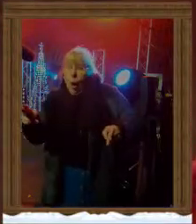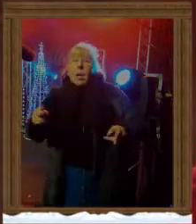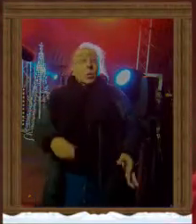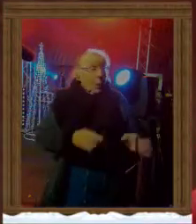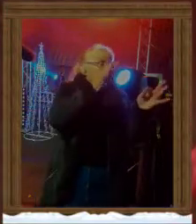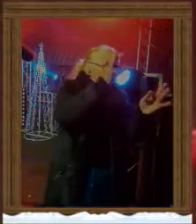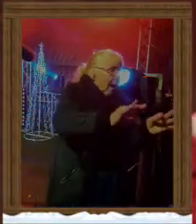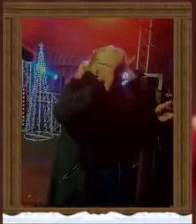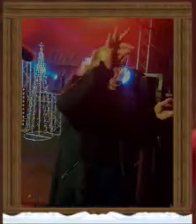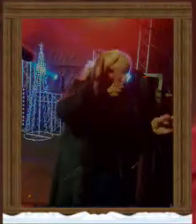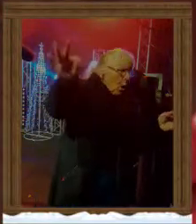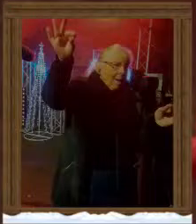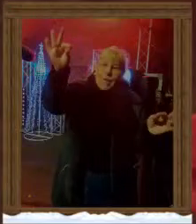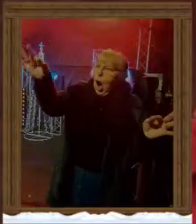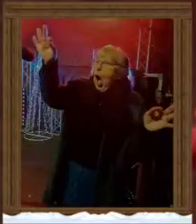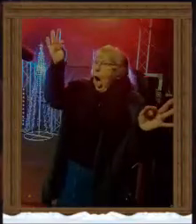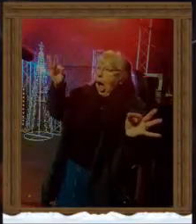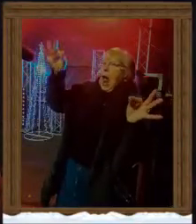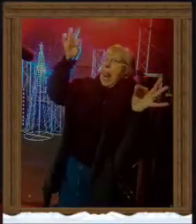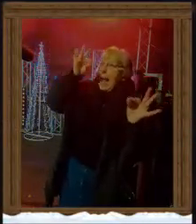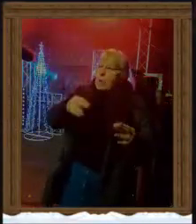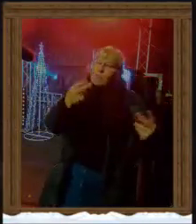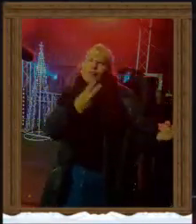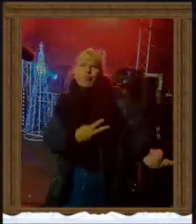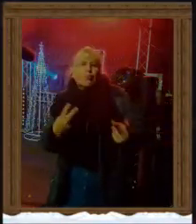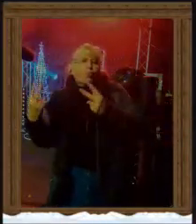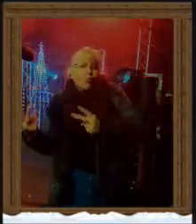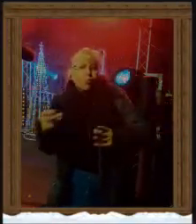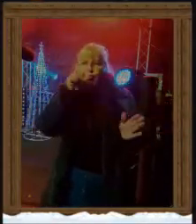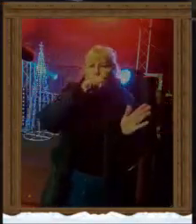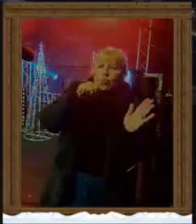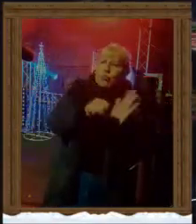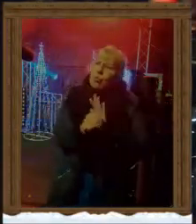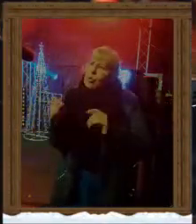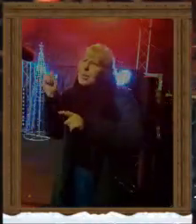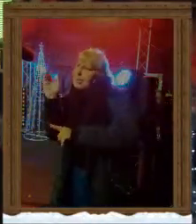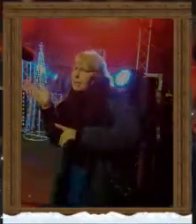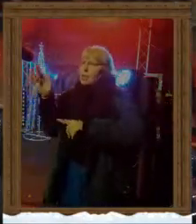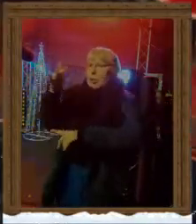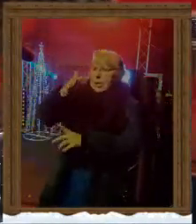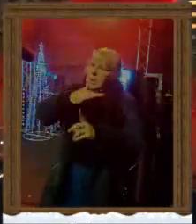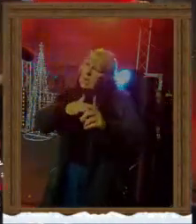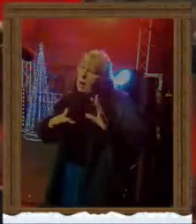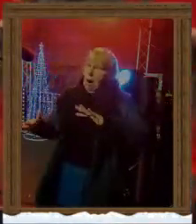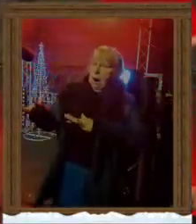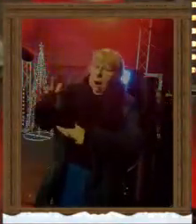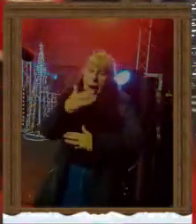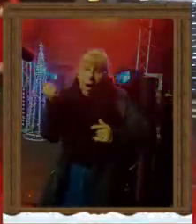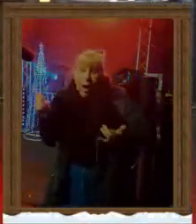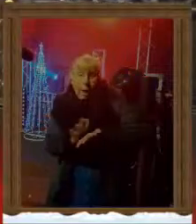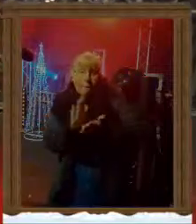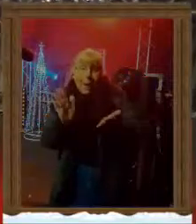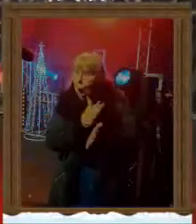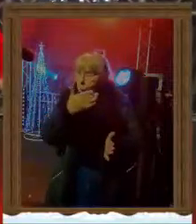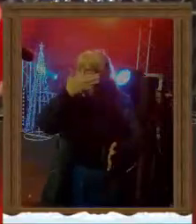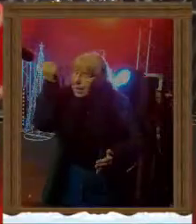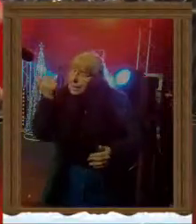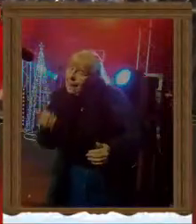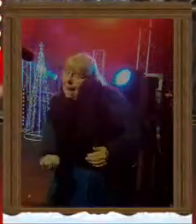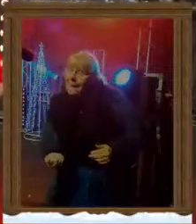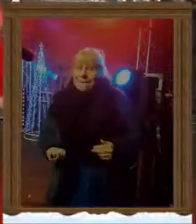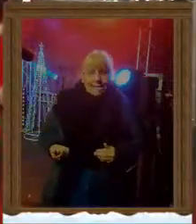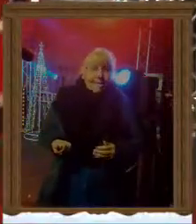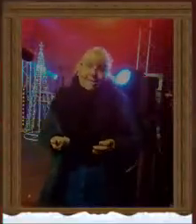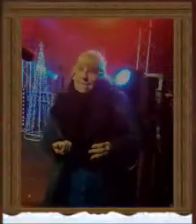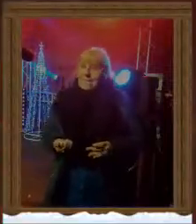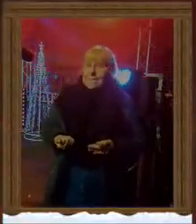the halls with boughs of holly. Rocking around the Christmas tree, have a happy